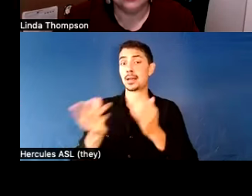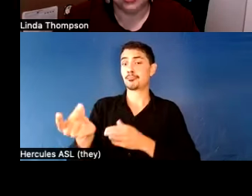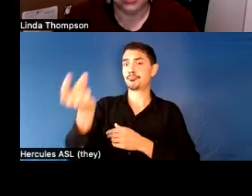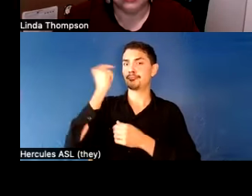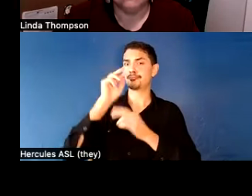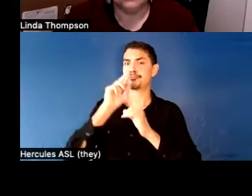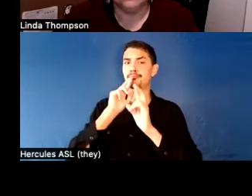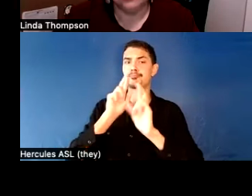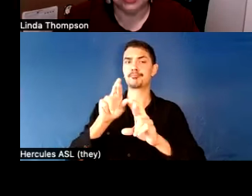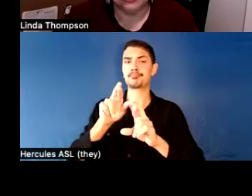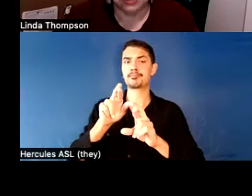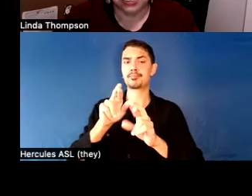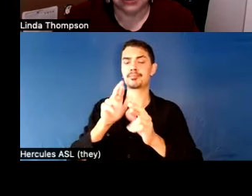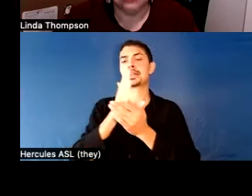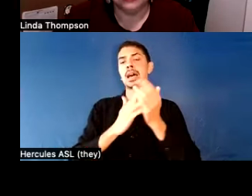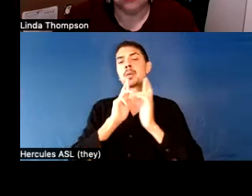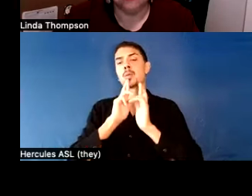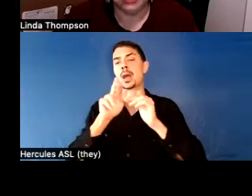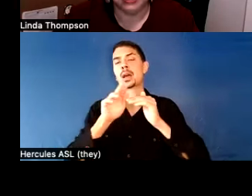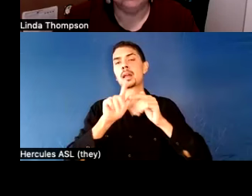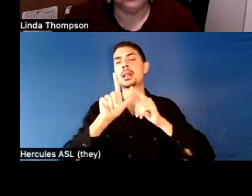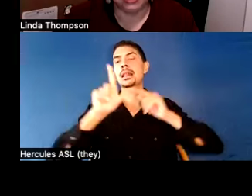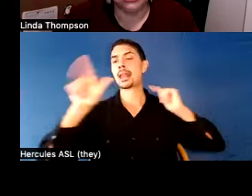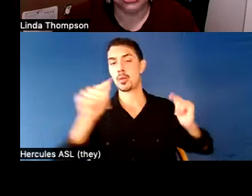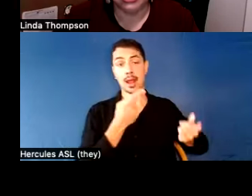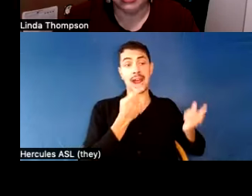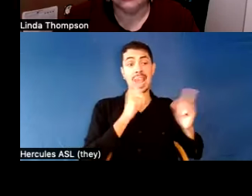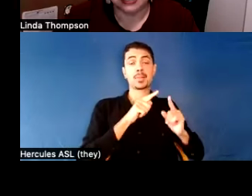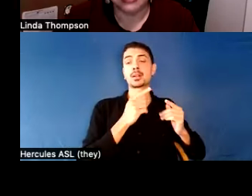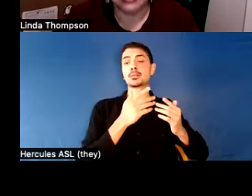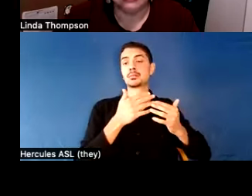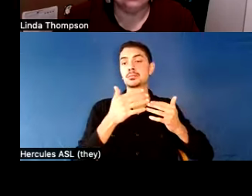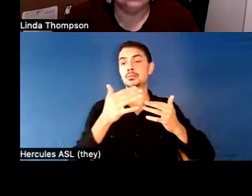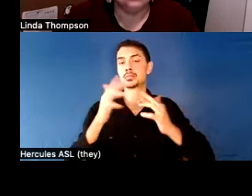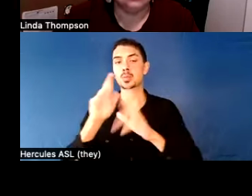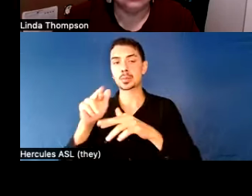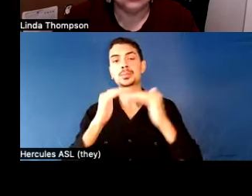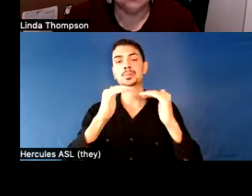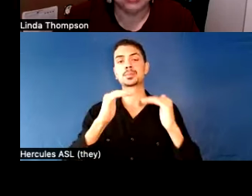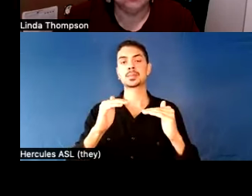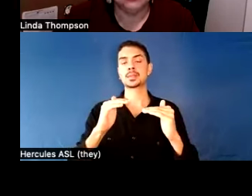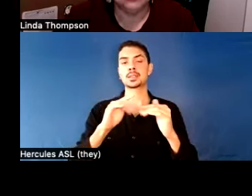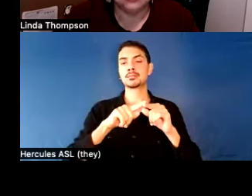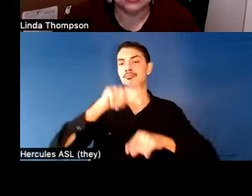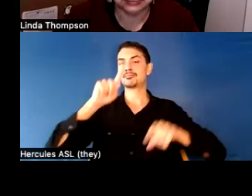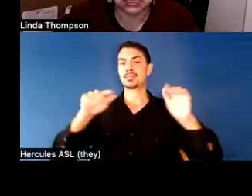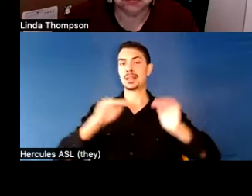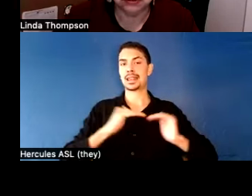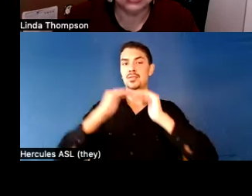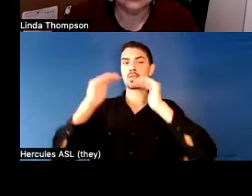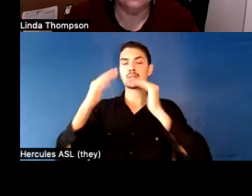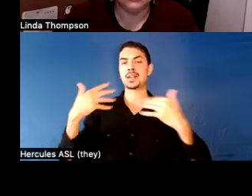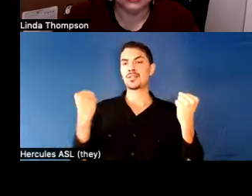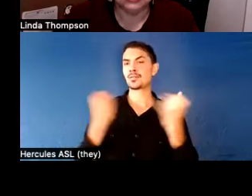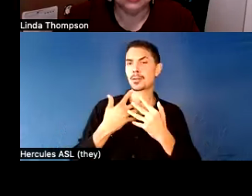Also, there's varying levels of fear, anger, self-blame, depression, anxiety. Some people's sleep